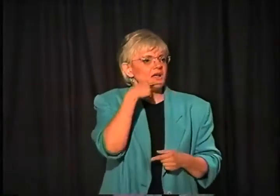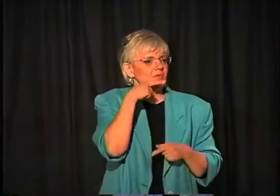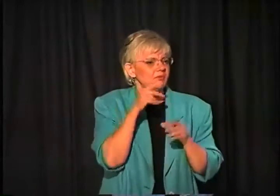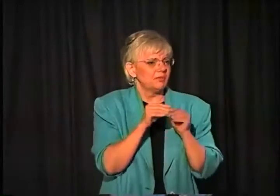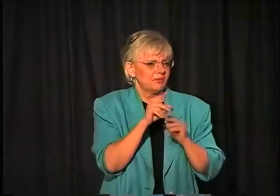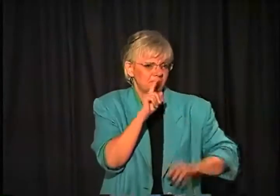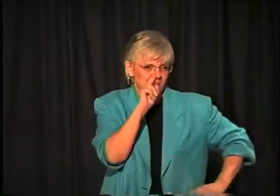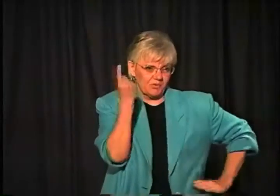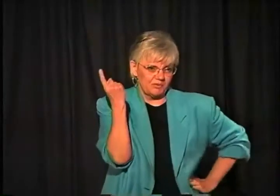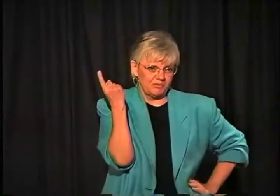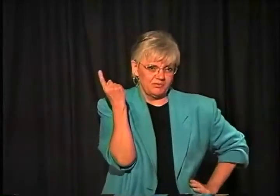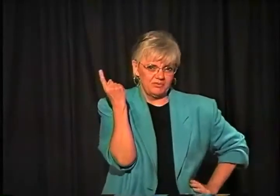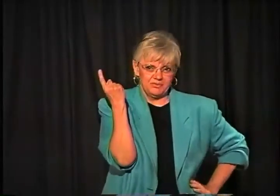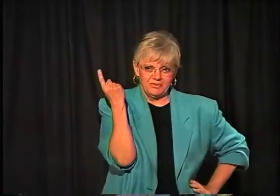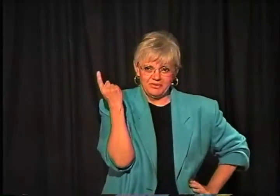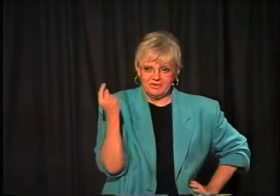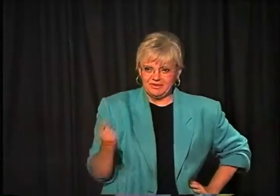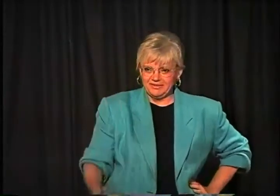sure to bring a styrofoam cup